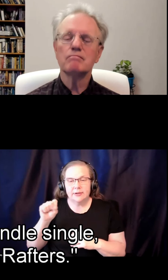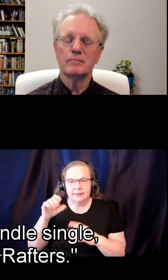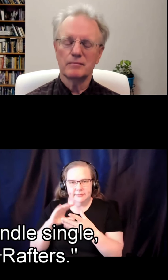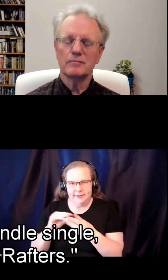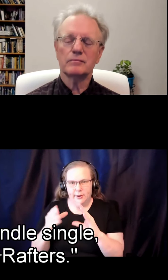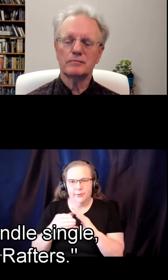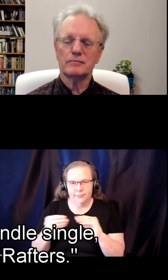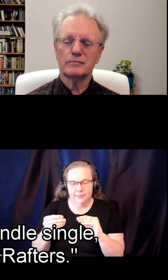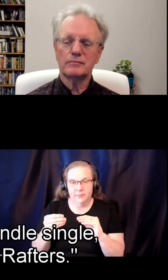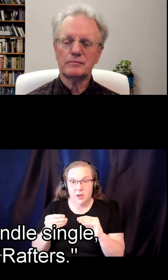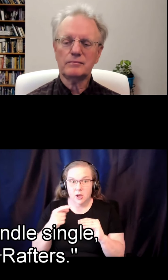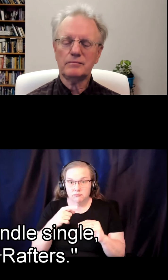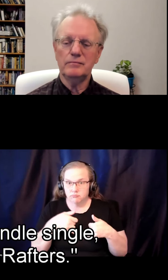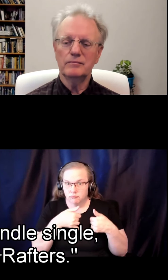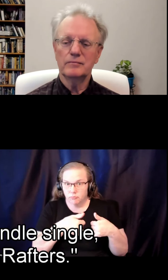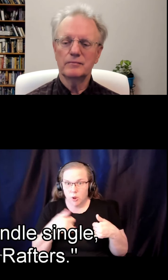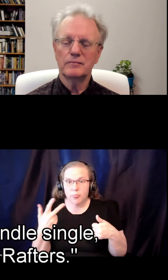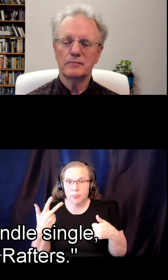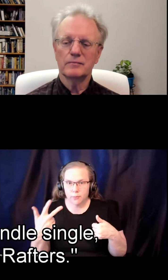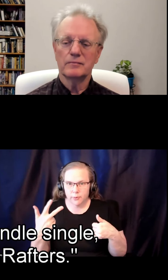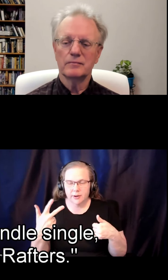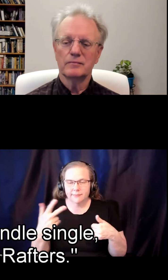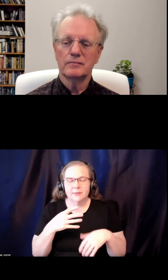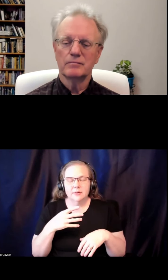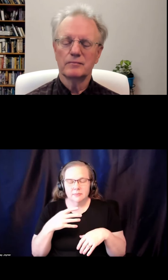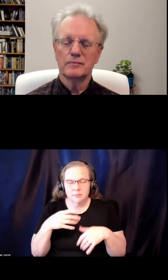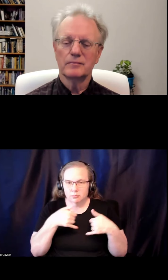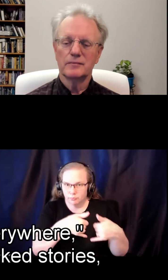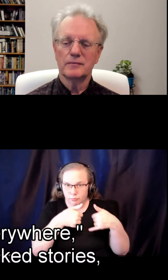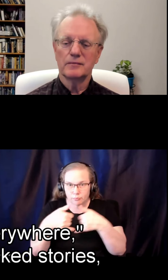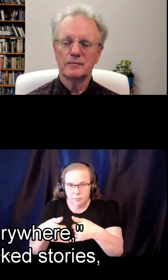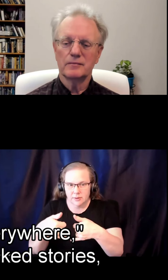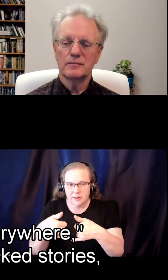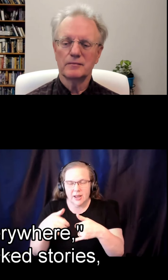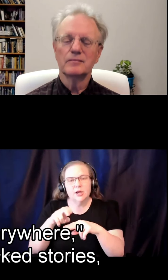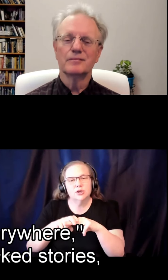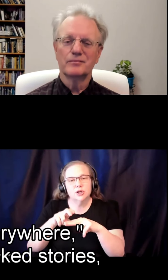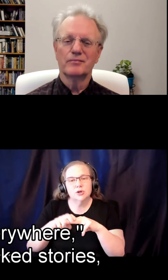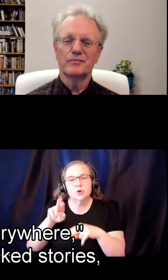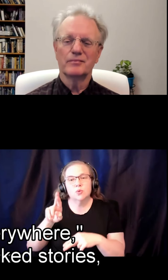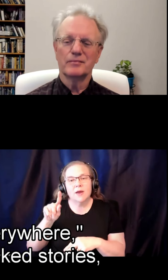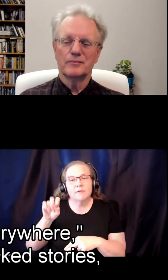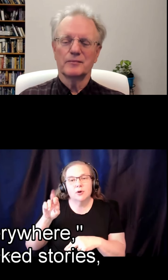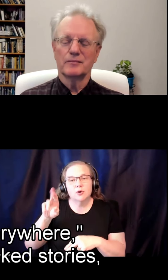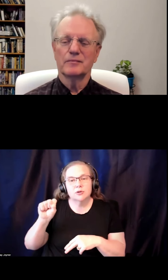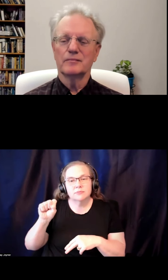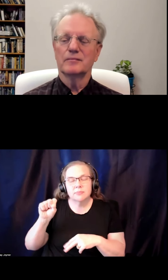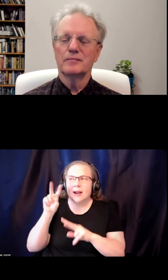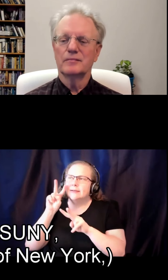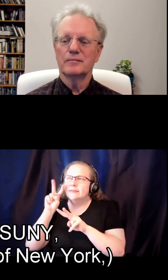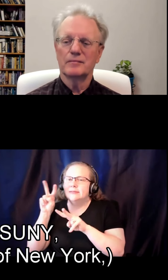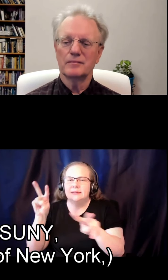Junes, as well as the Kindle Single Chairs in the Rafters. I See You Everywhere, a collection of linked